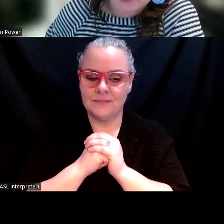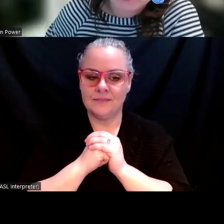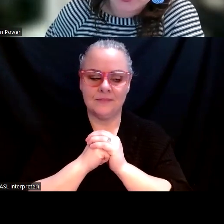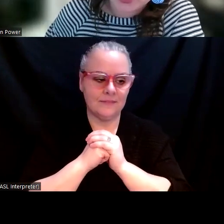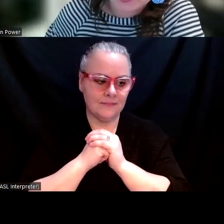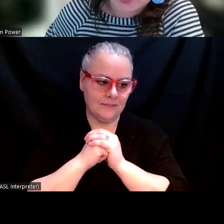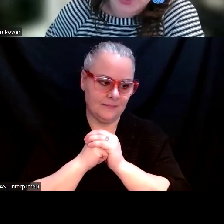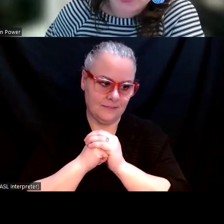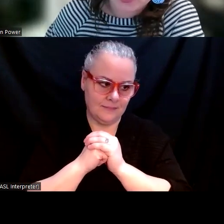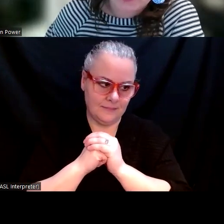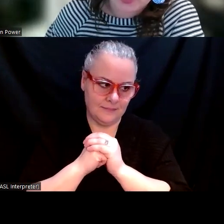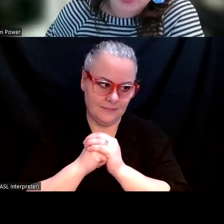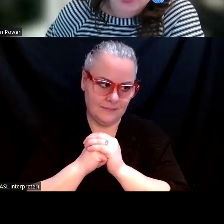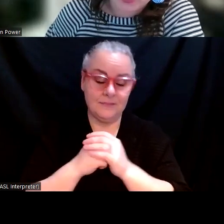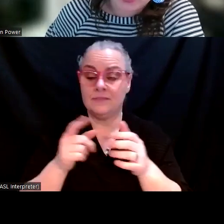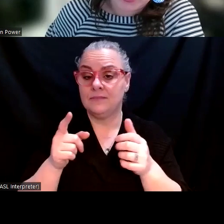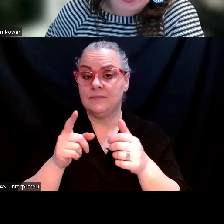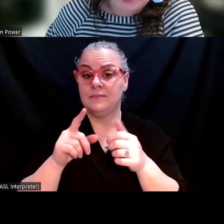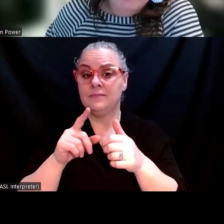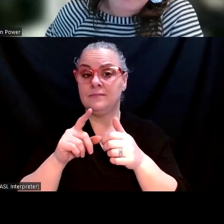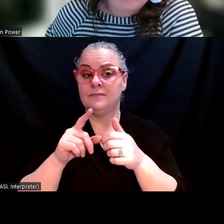the first one, Jonathan, I don't know if you're